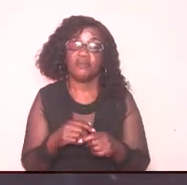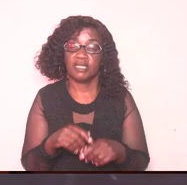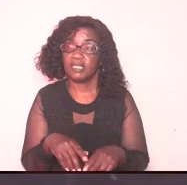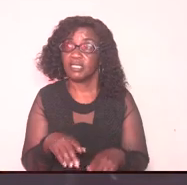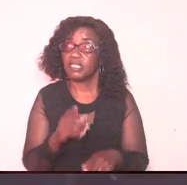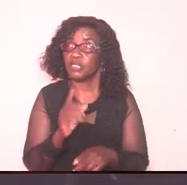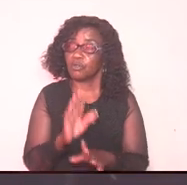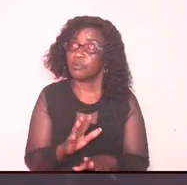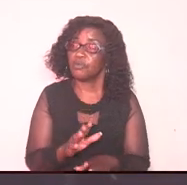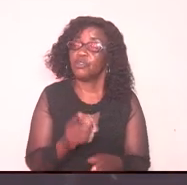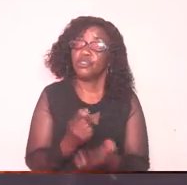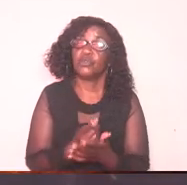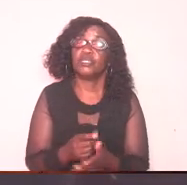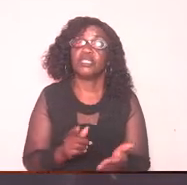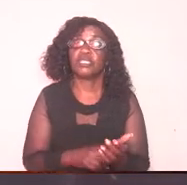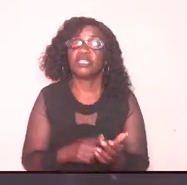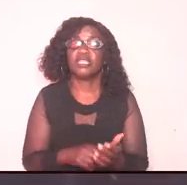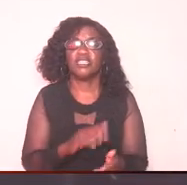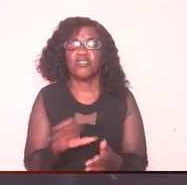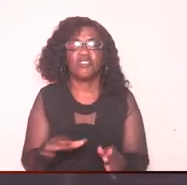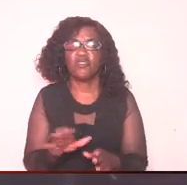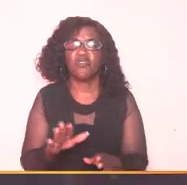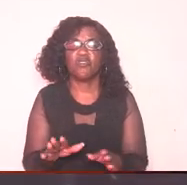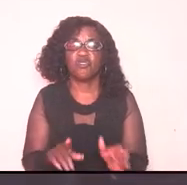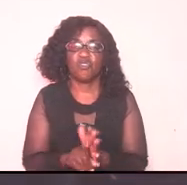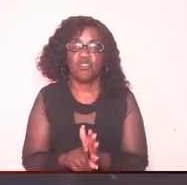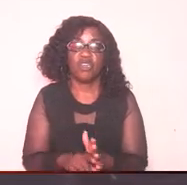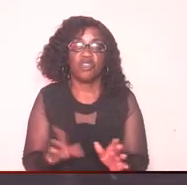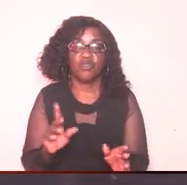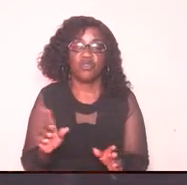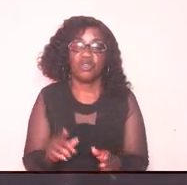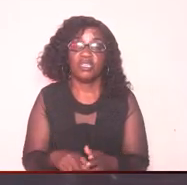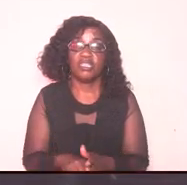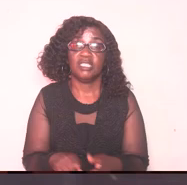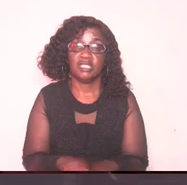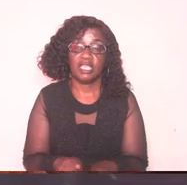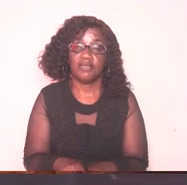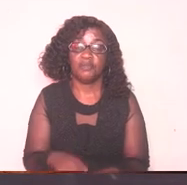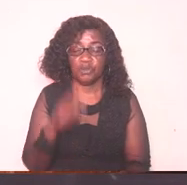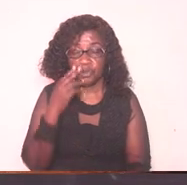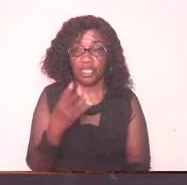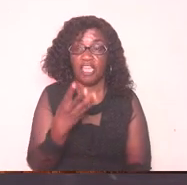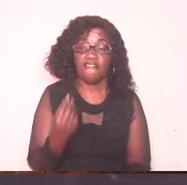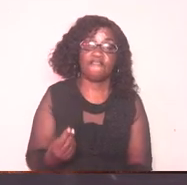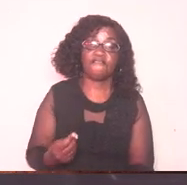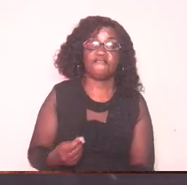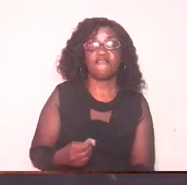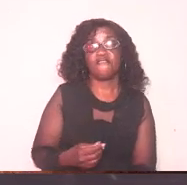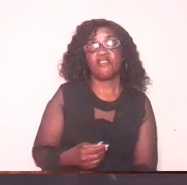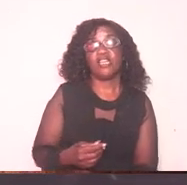sexual activity do not center around the legalities. Rather, it is imperative then to have adolescents